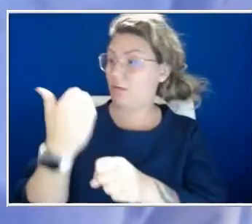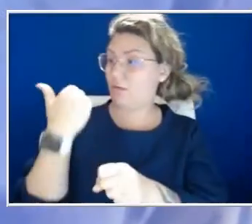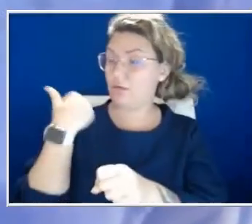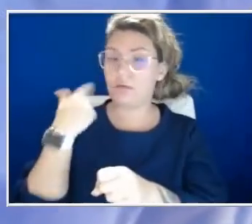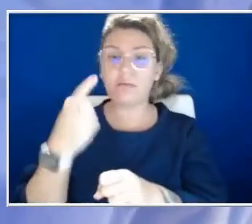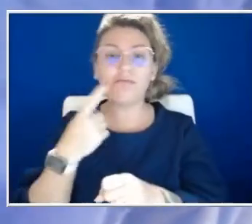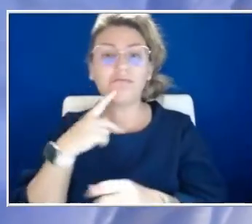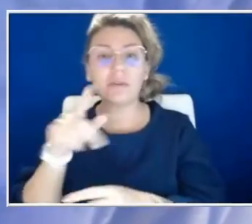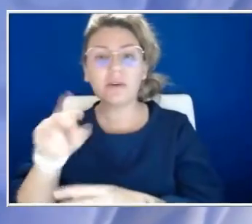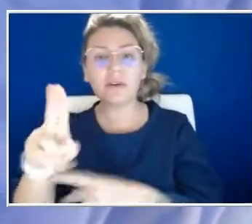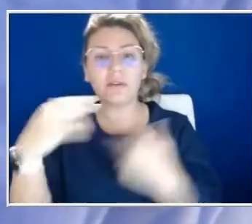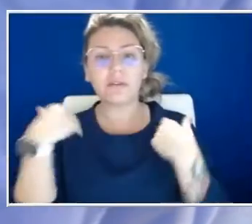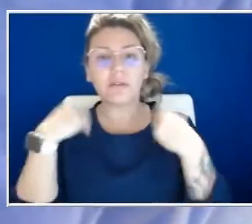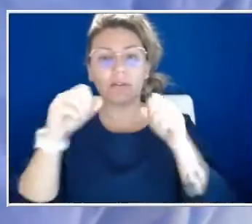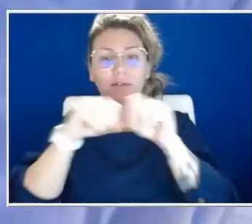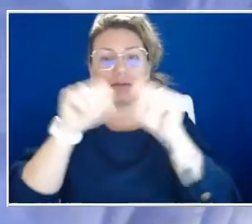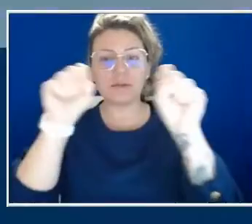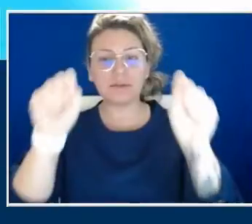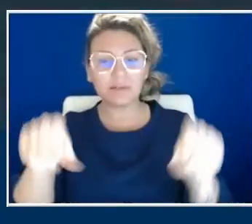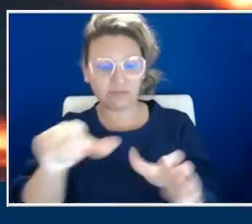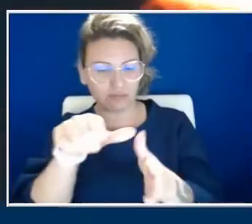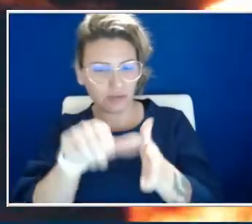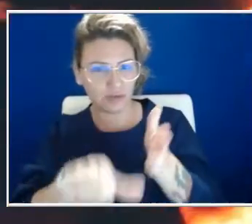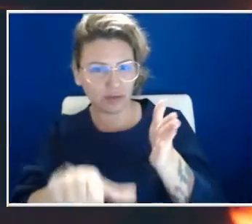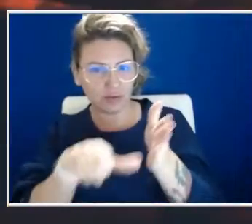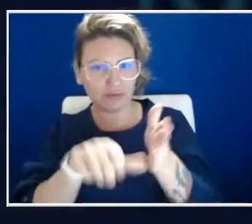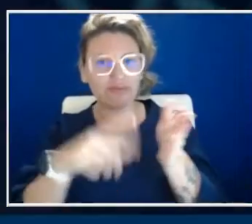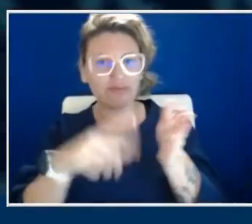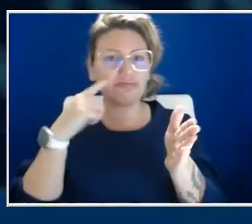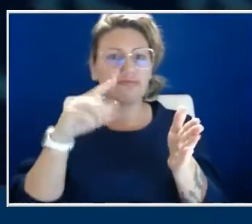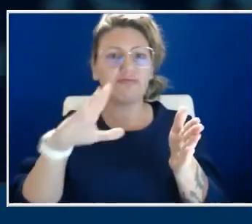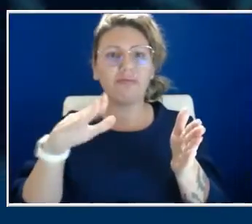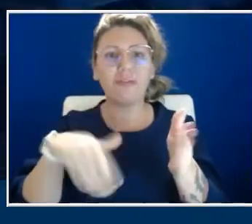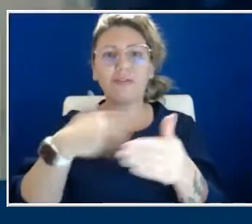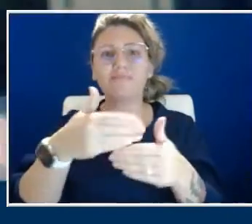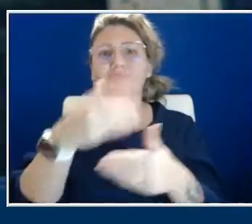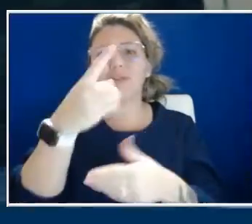gave Curtis another year of life.